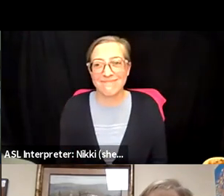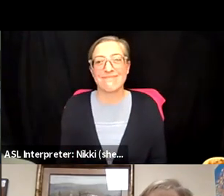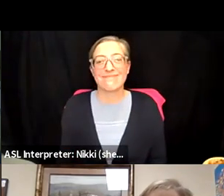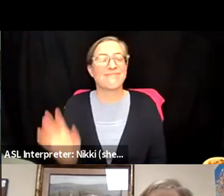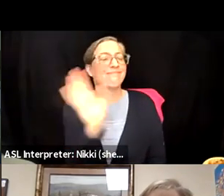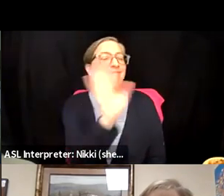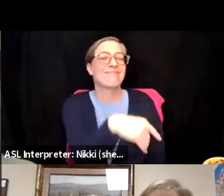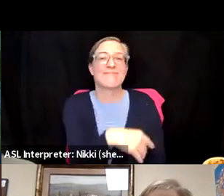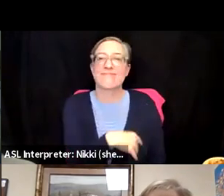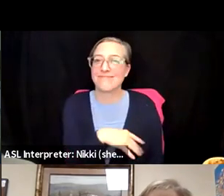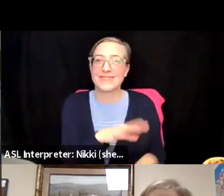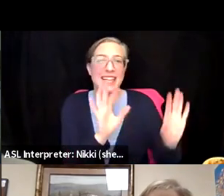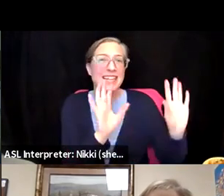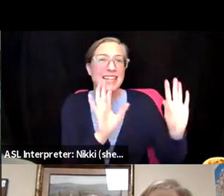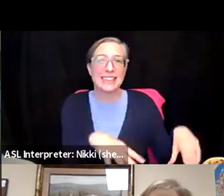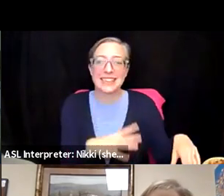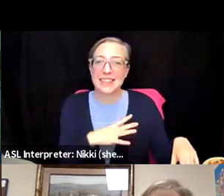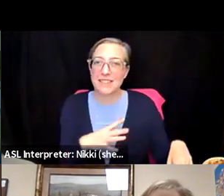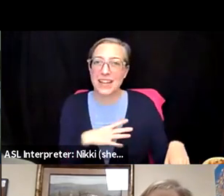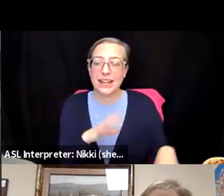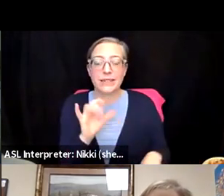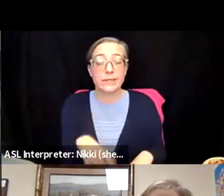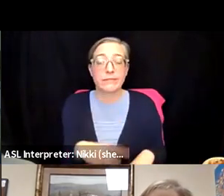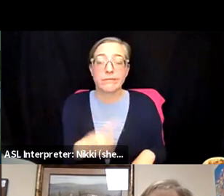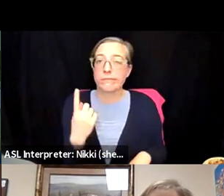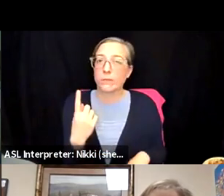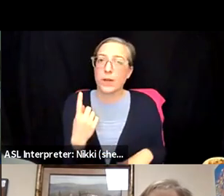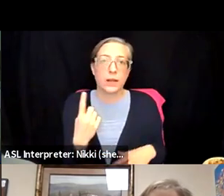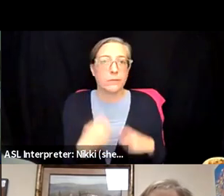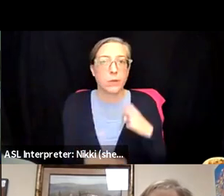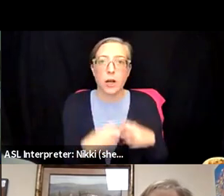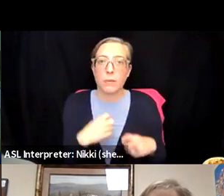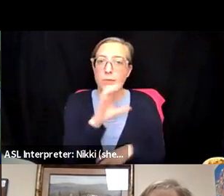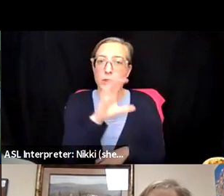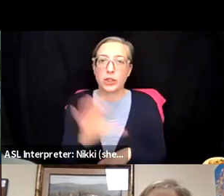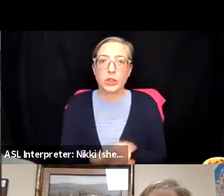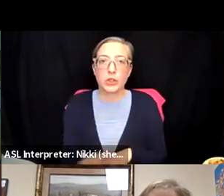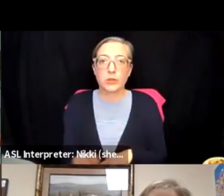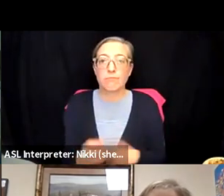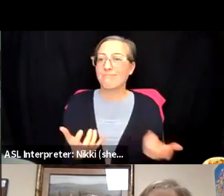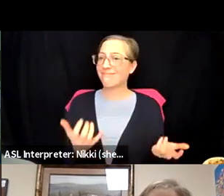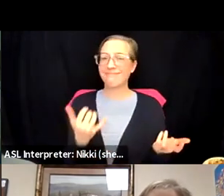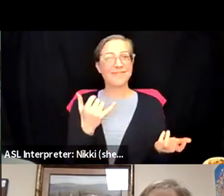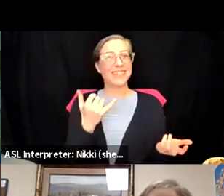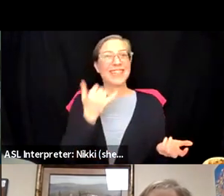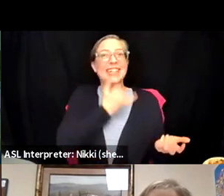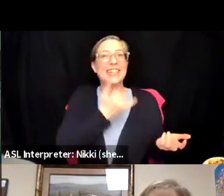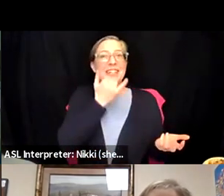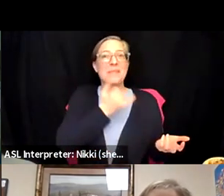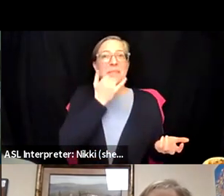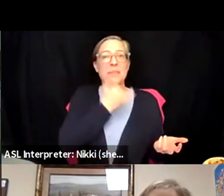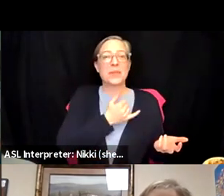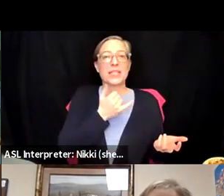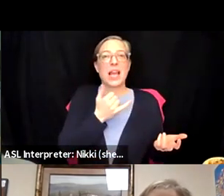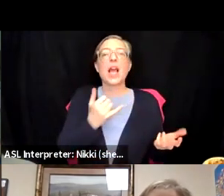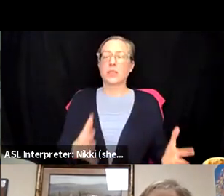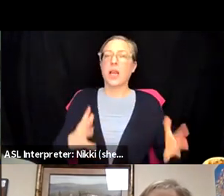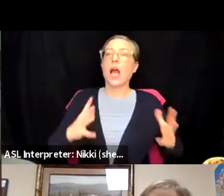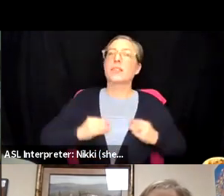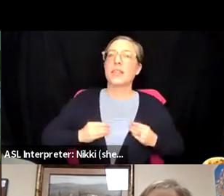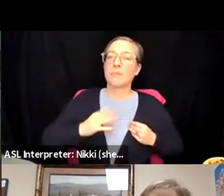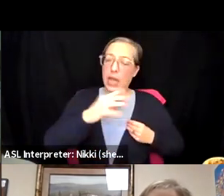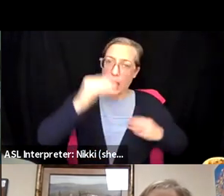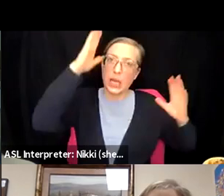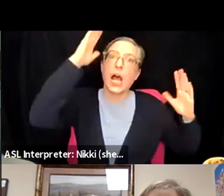Absolutely perfect. That's one thing about Zoom. Mistakes are totally expected, not only accepted.